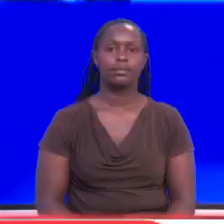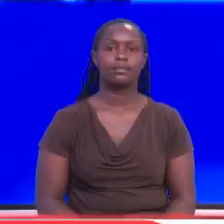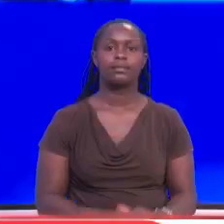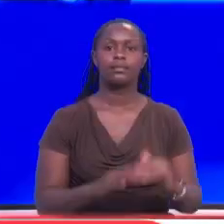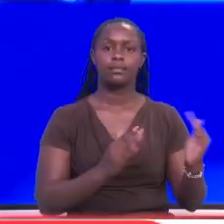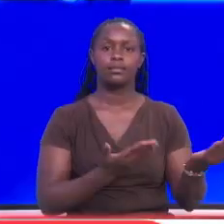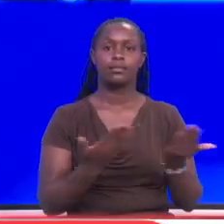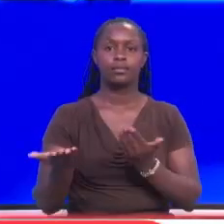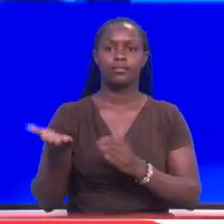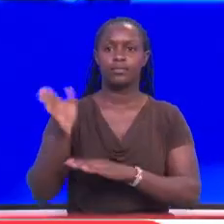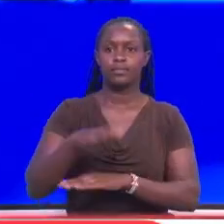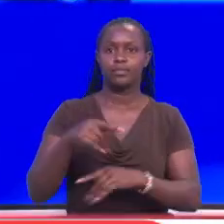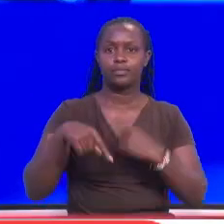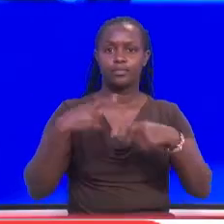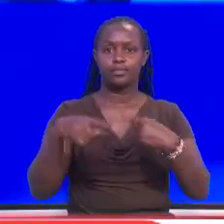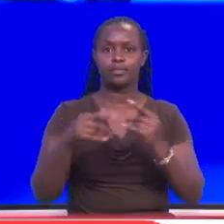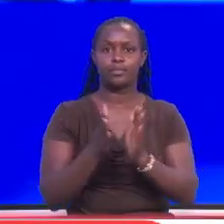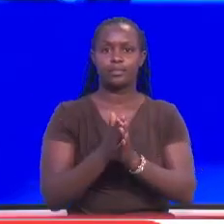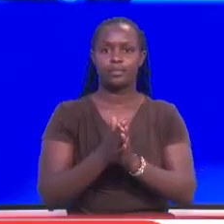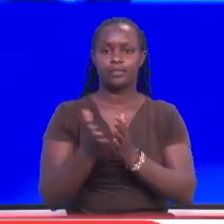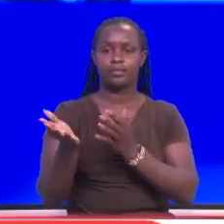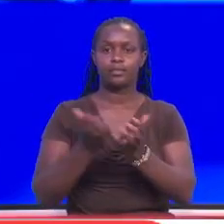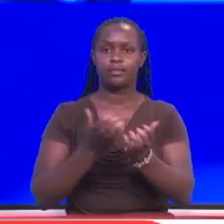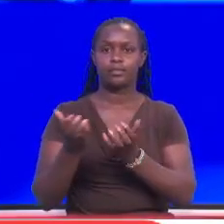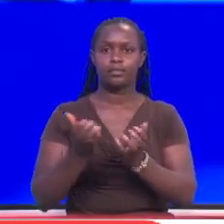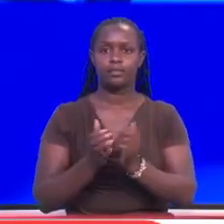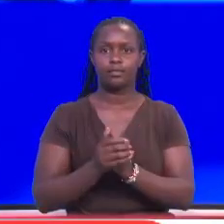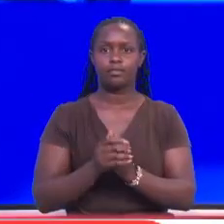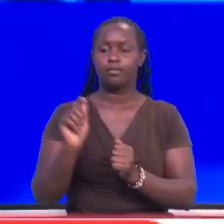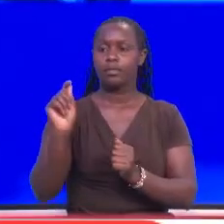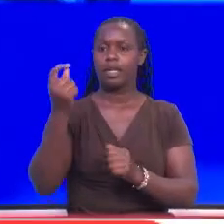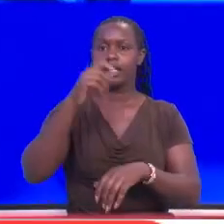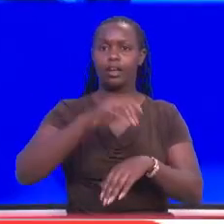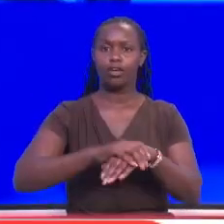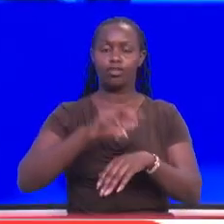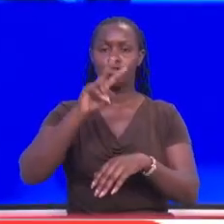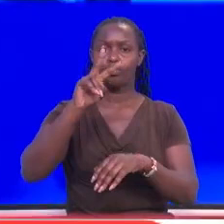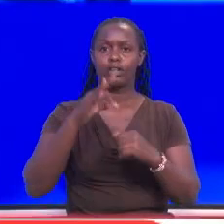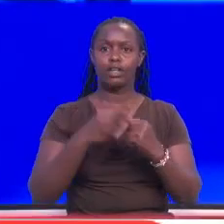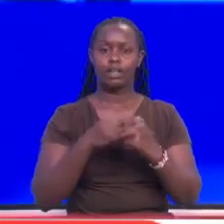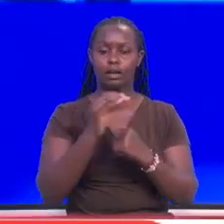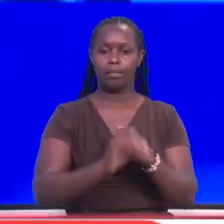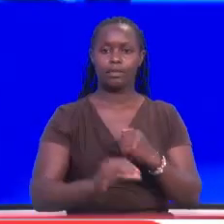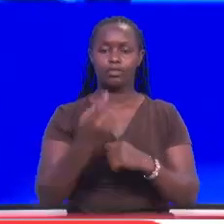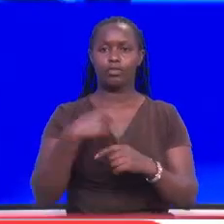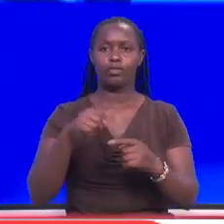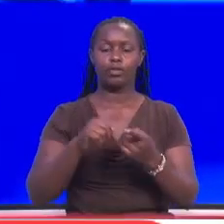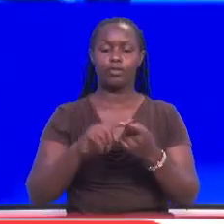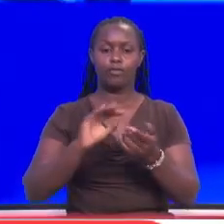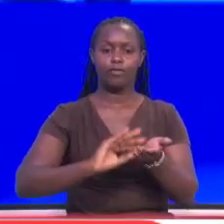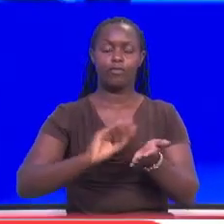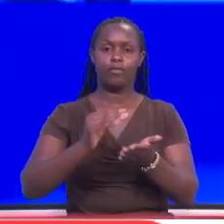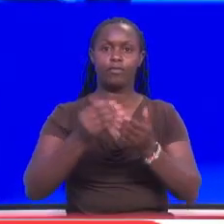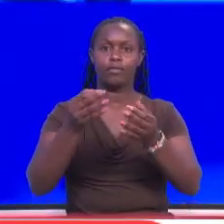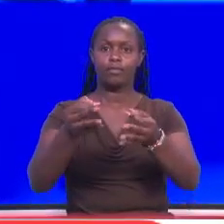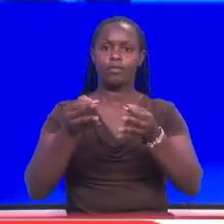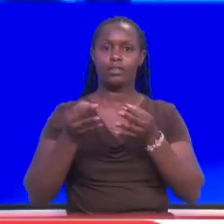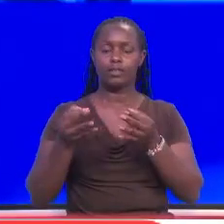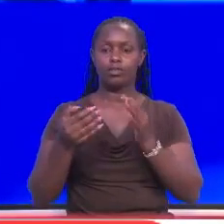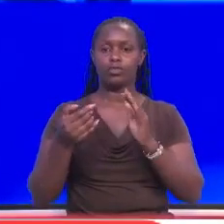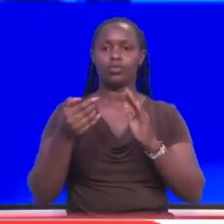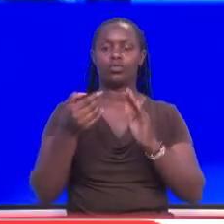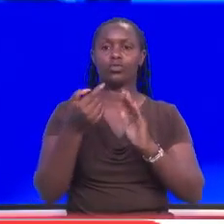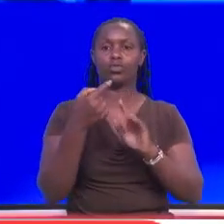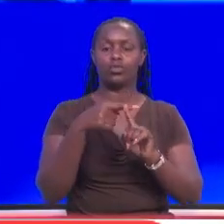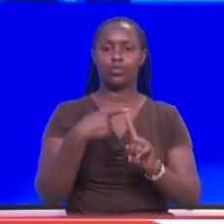Welcome back. Let's make sense of the sense. Kenya has received 28% of the continental green financing funds, totaling to about 9.3